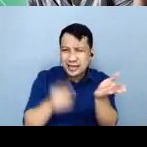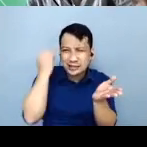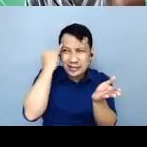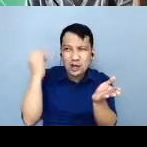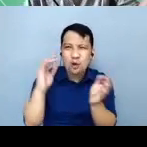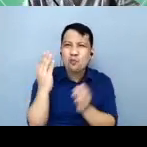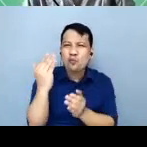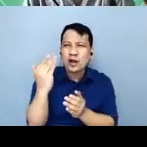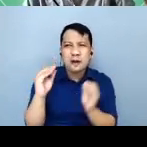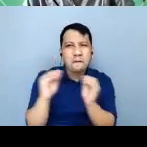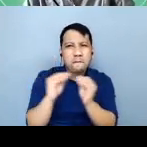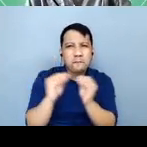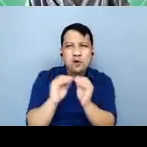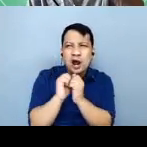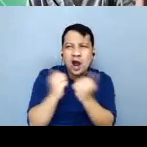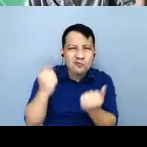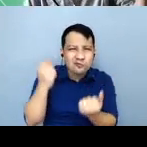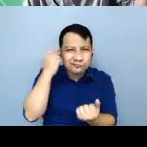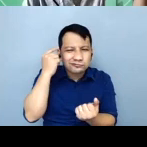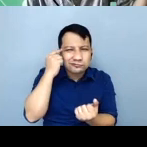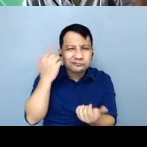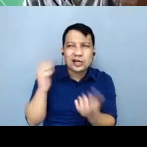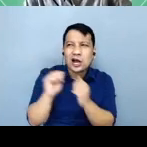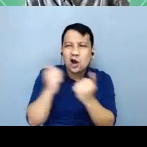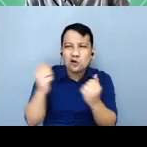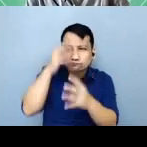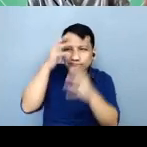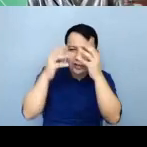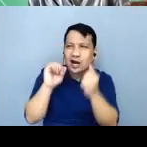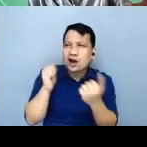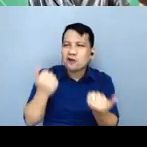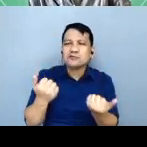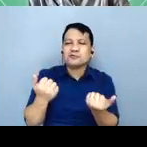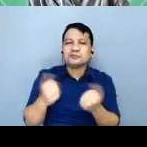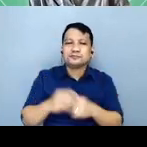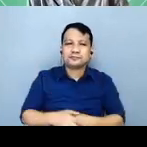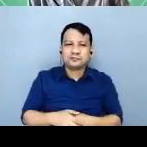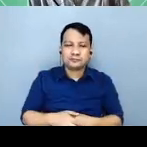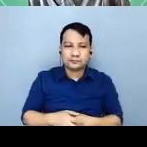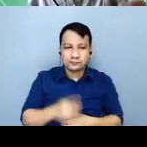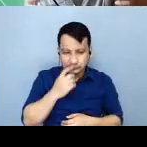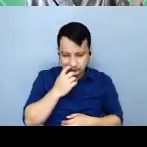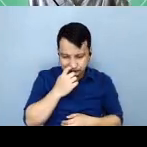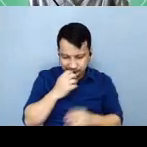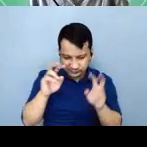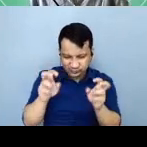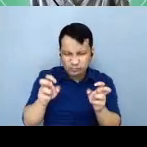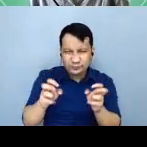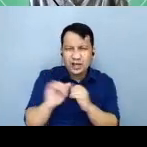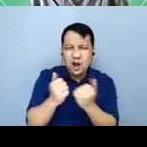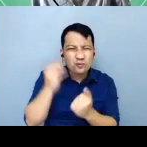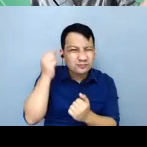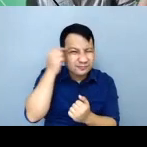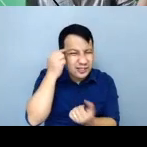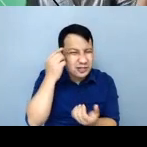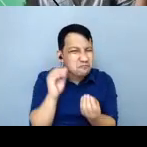a way of thinking, okay? Design thinking, as it's sometimes called, is a mindset in